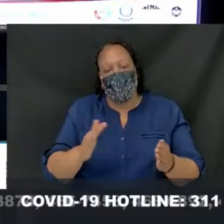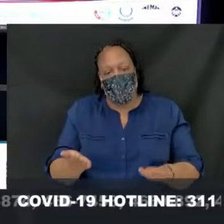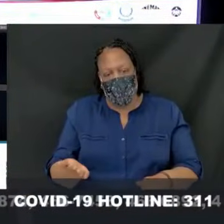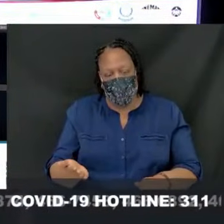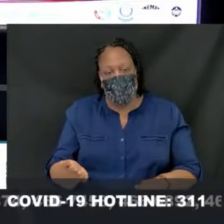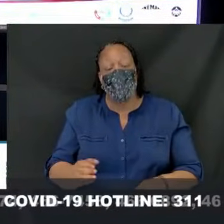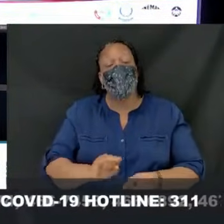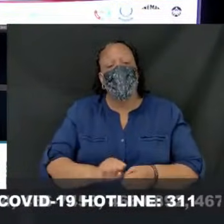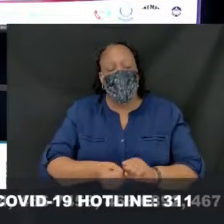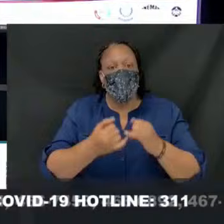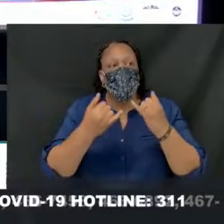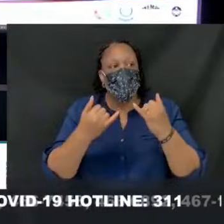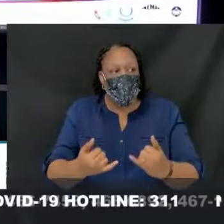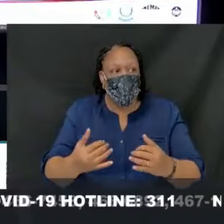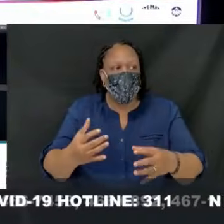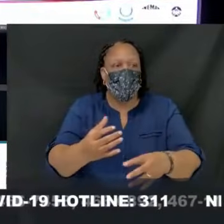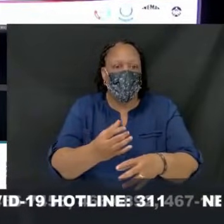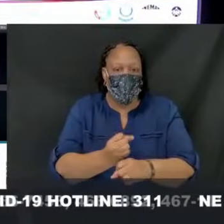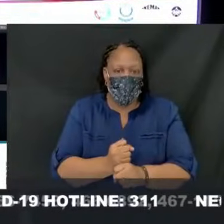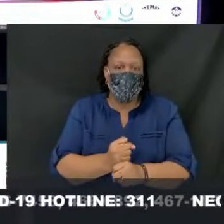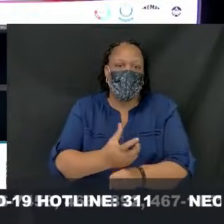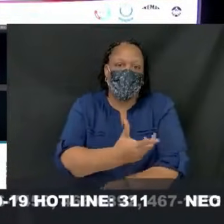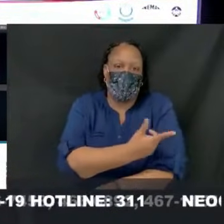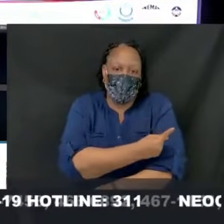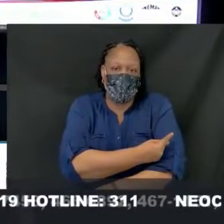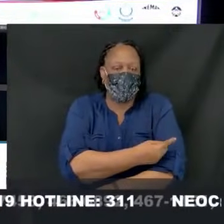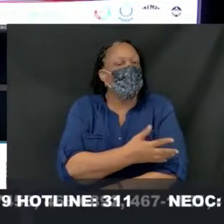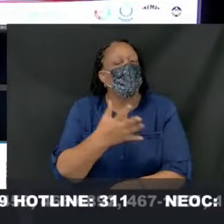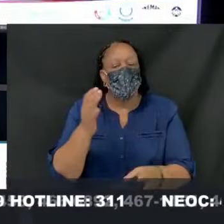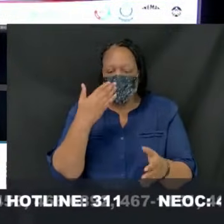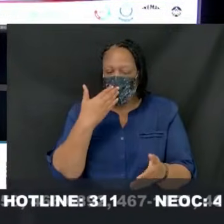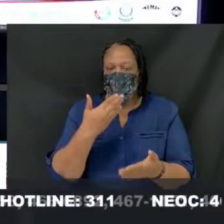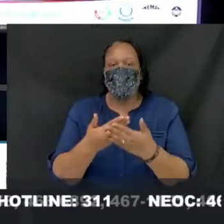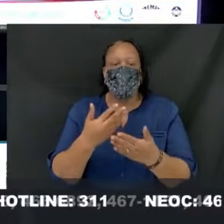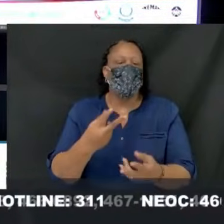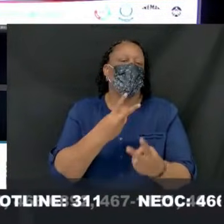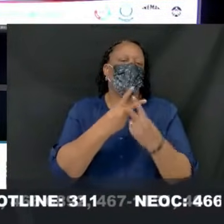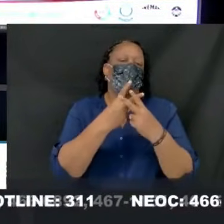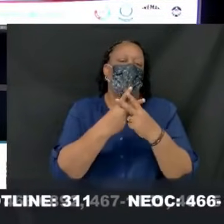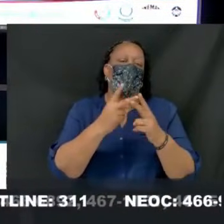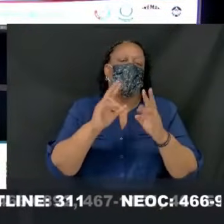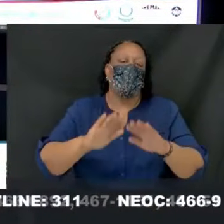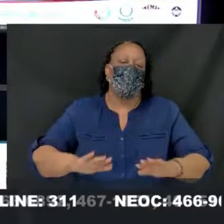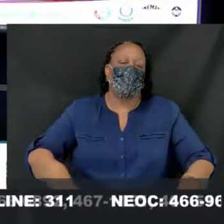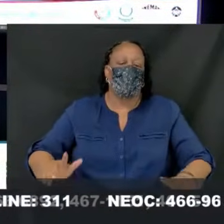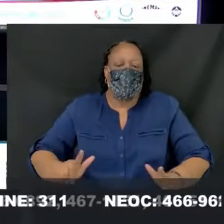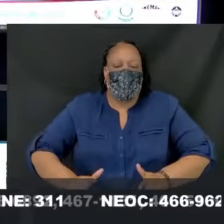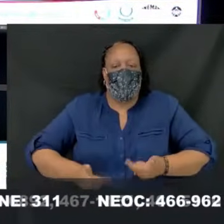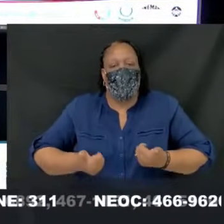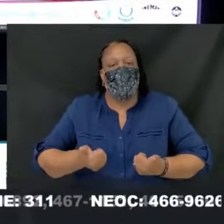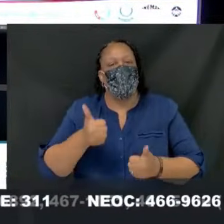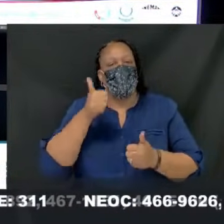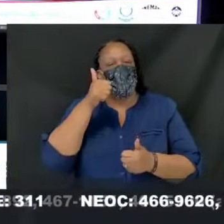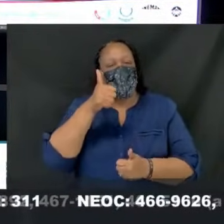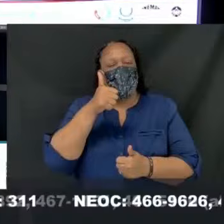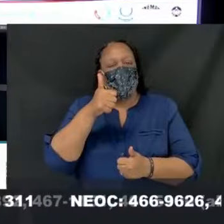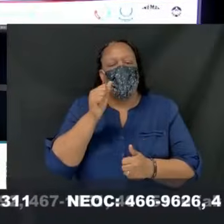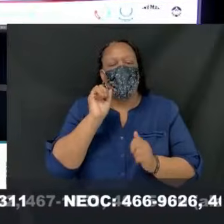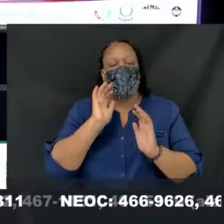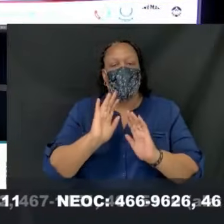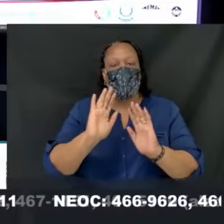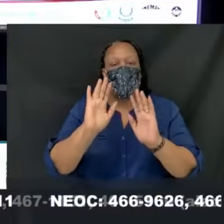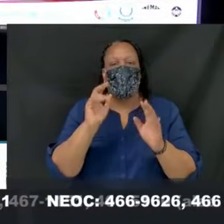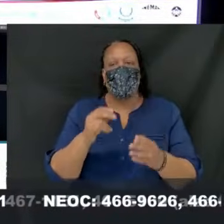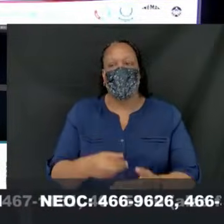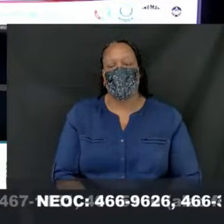lives of children in Africa. Mr. Samuel, I now invite you. Mr. Samuel is our chair of the